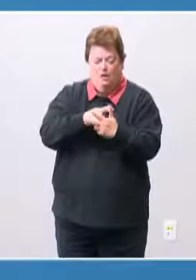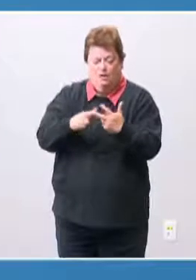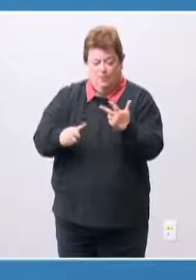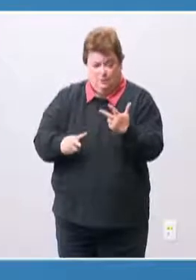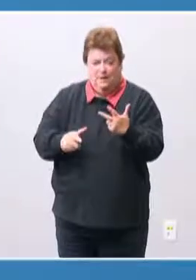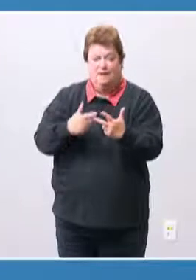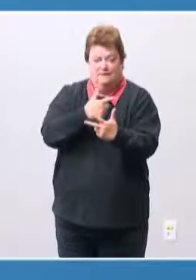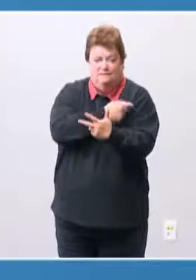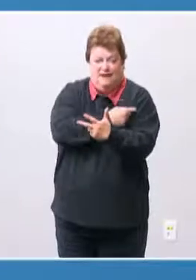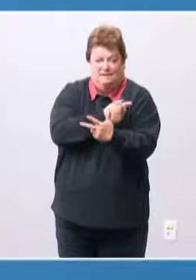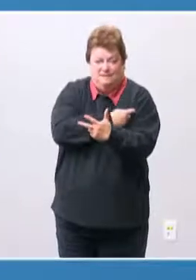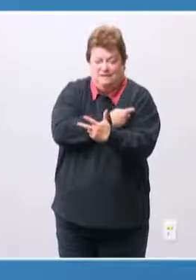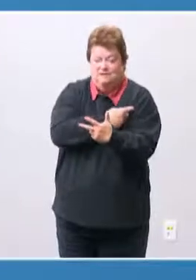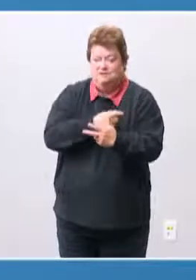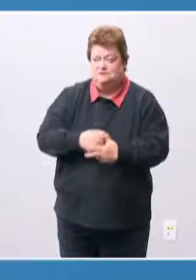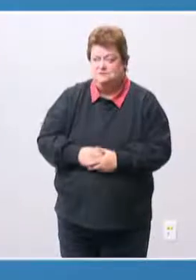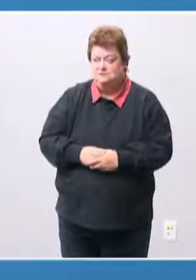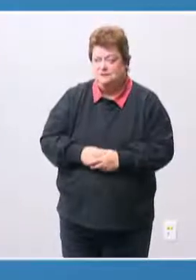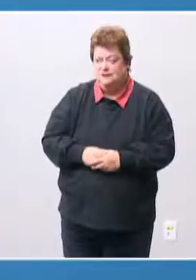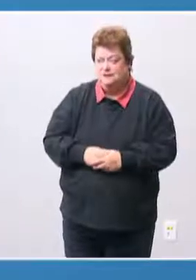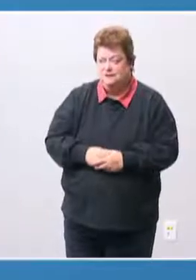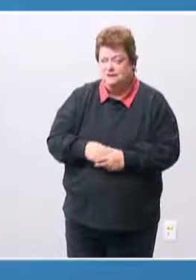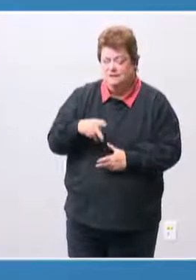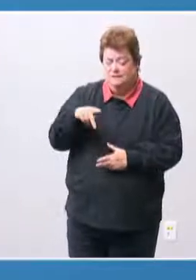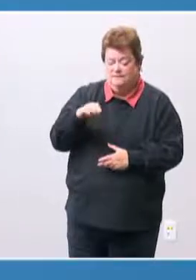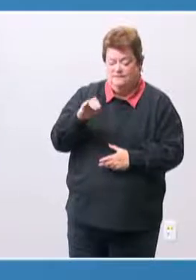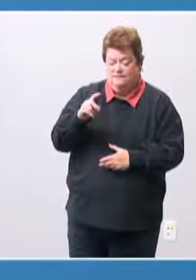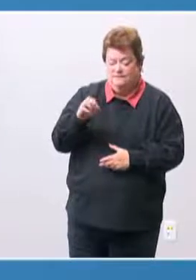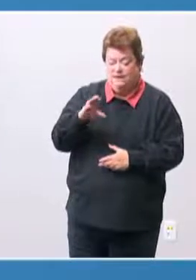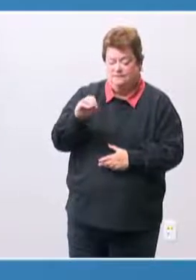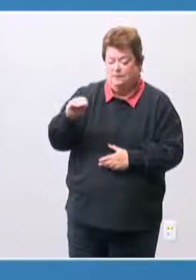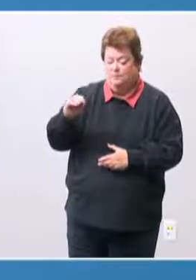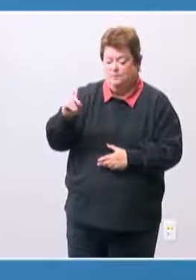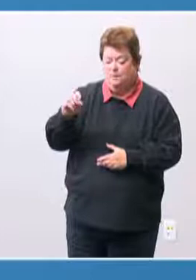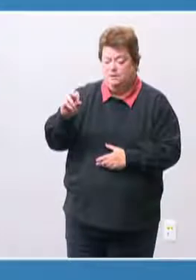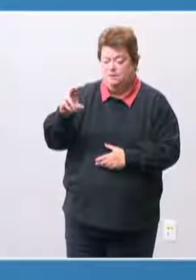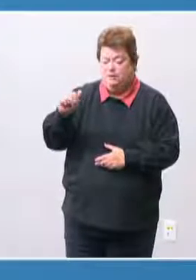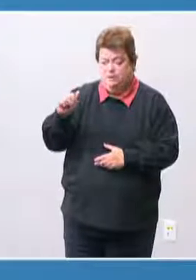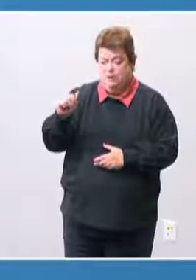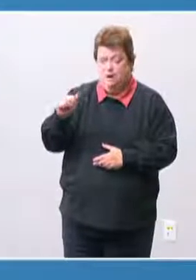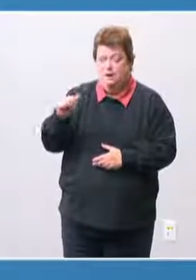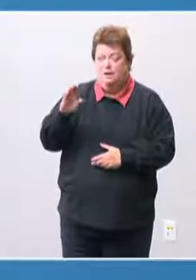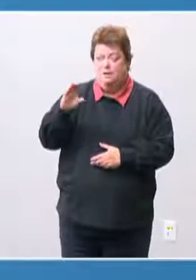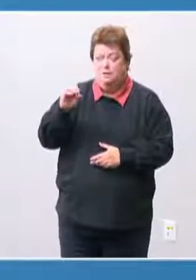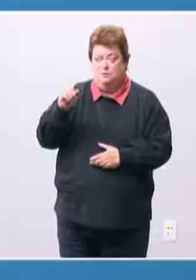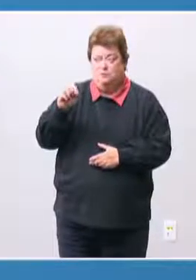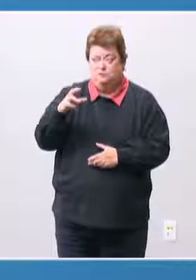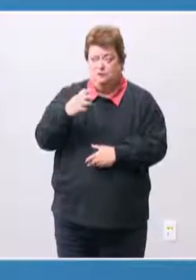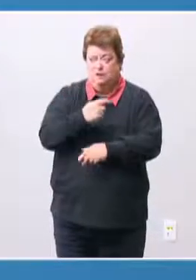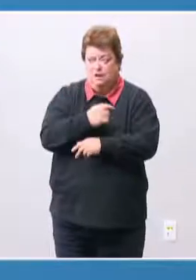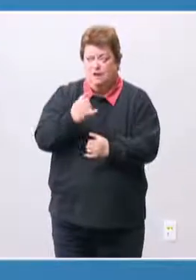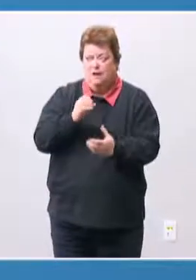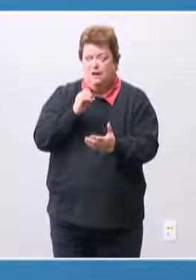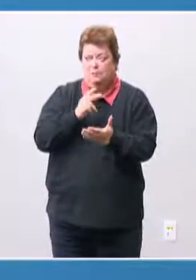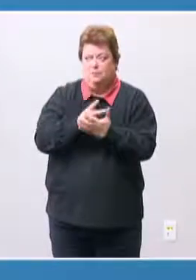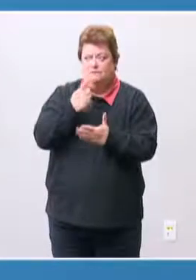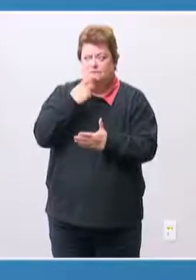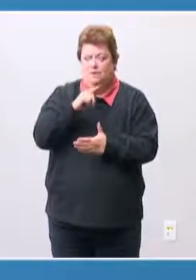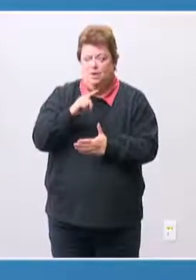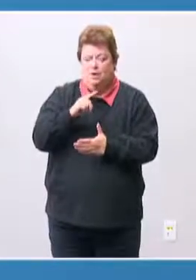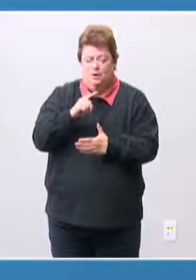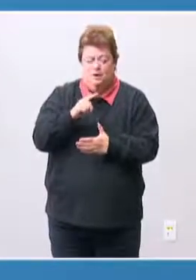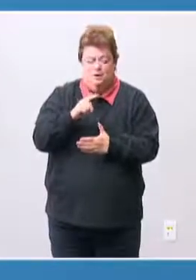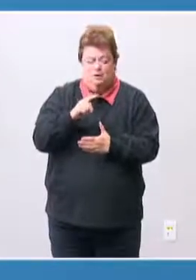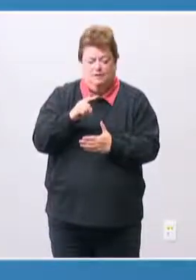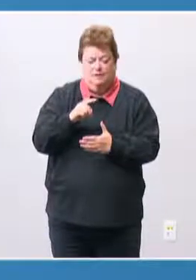available COVID-19 vaccines. Pfizer and Moderna booster doses are currently approved for the following